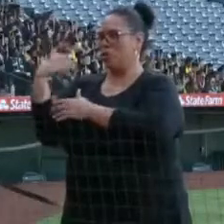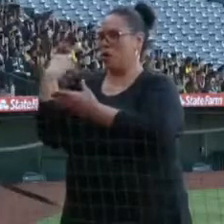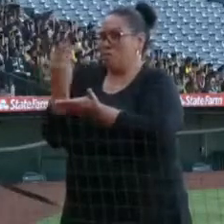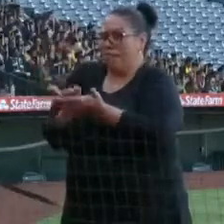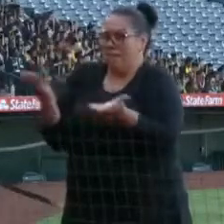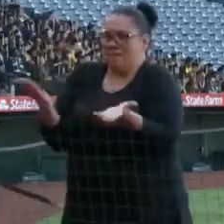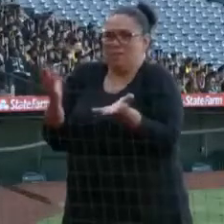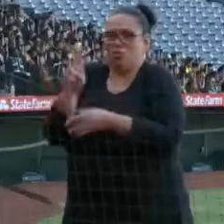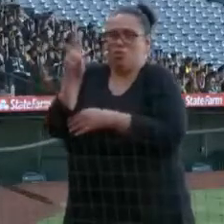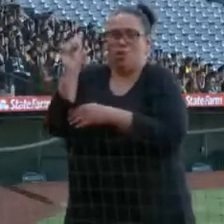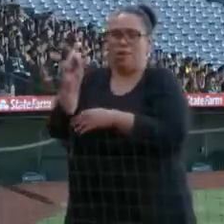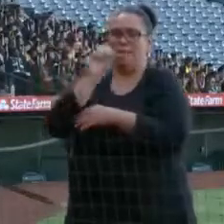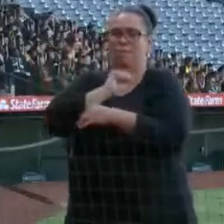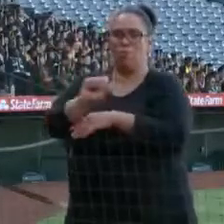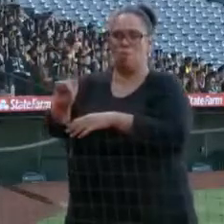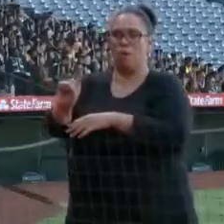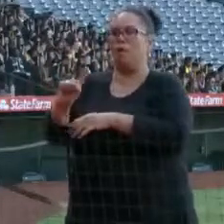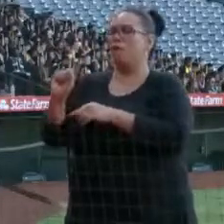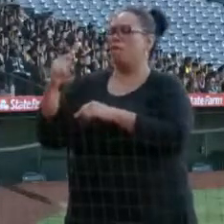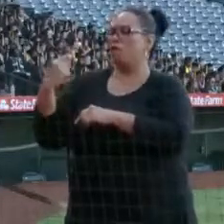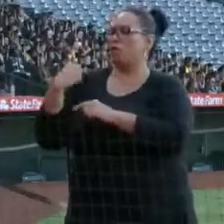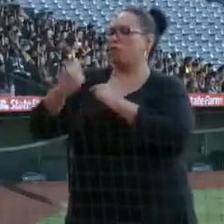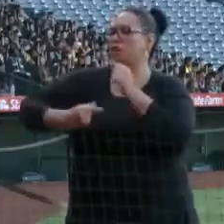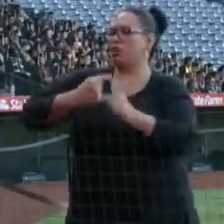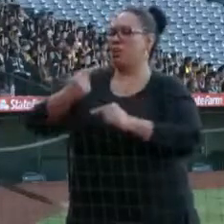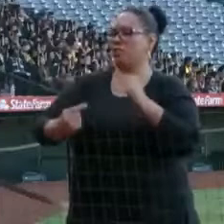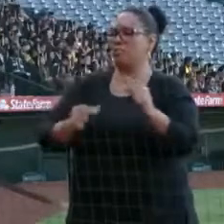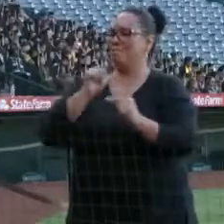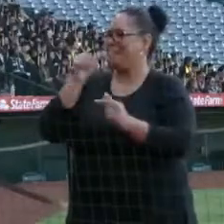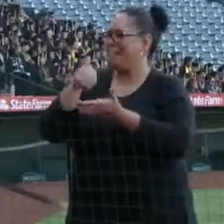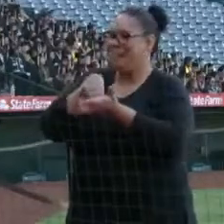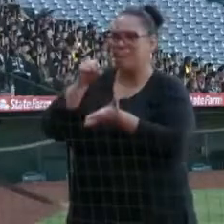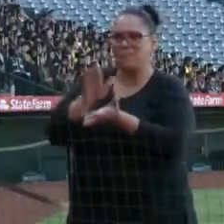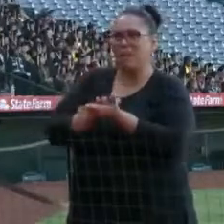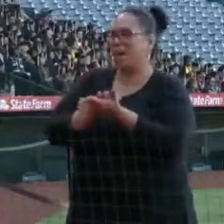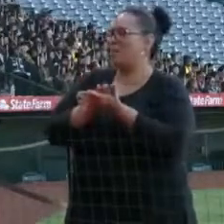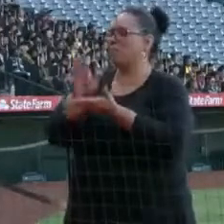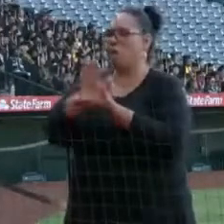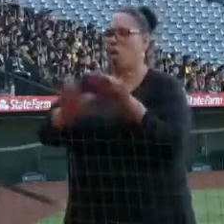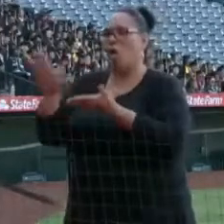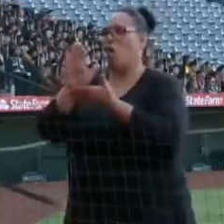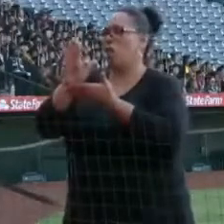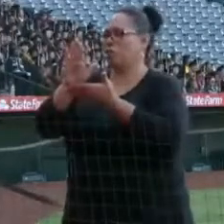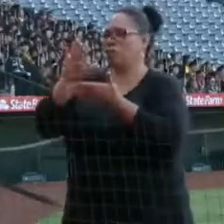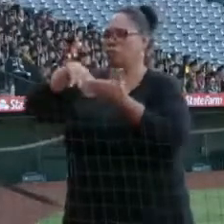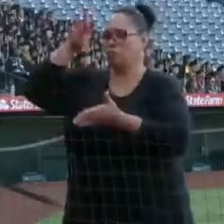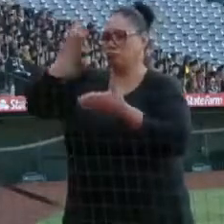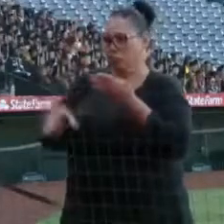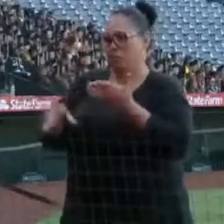one as a first-generation undocumented college student.